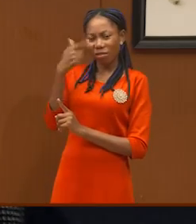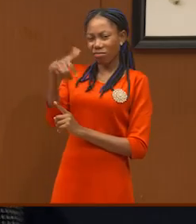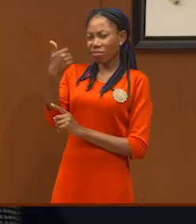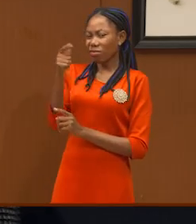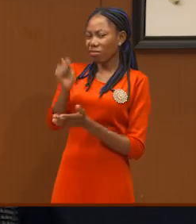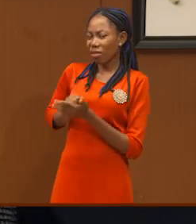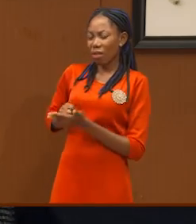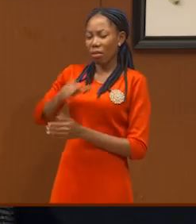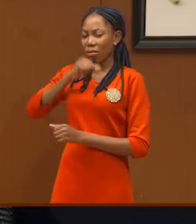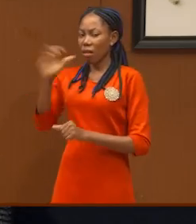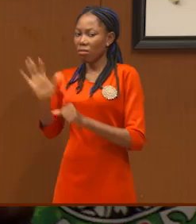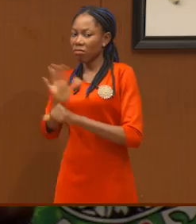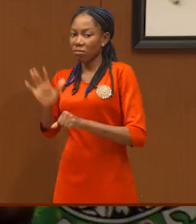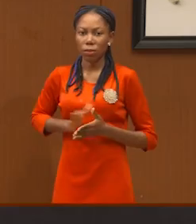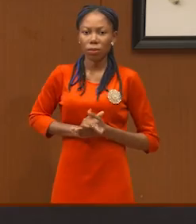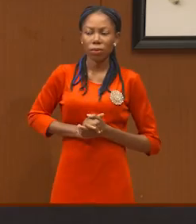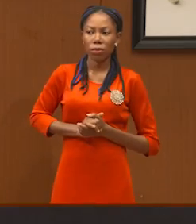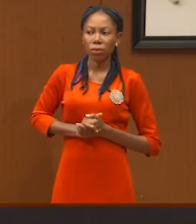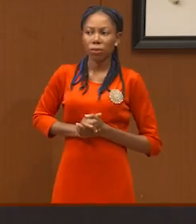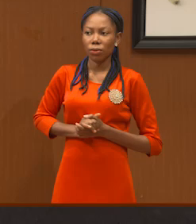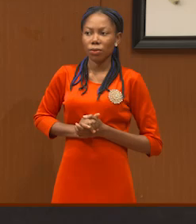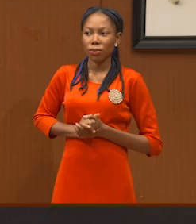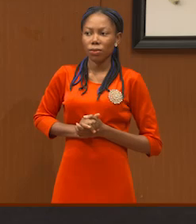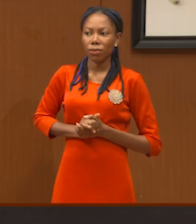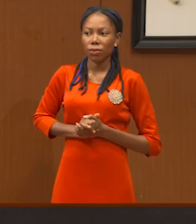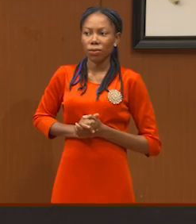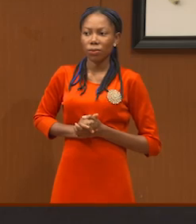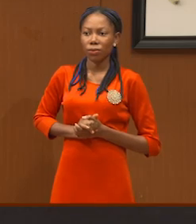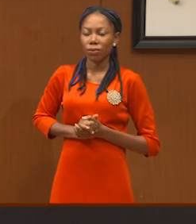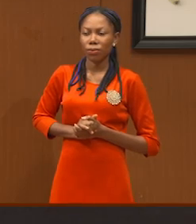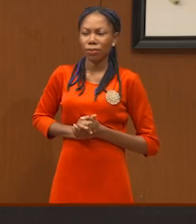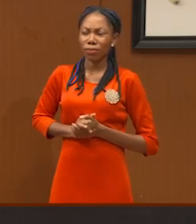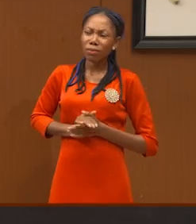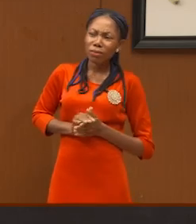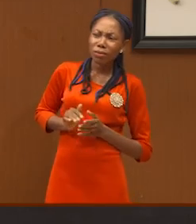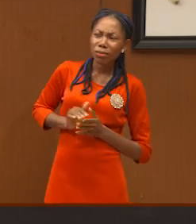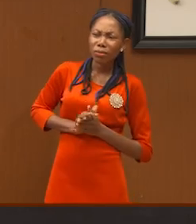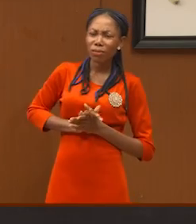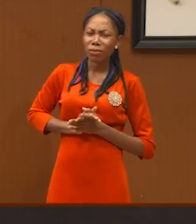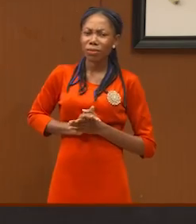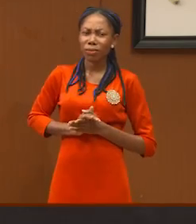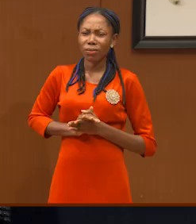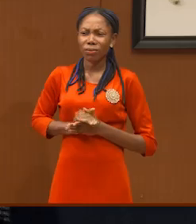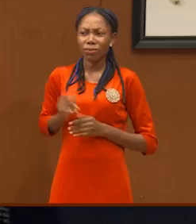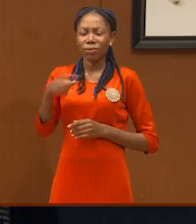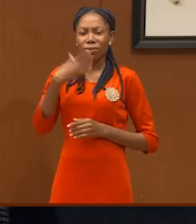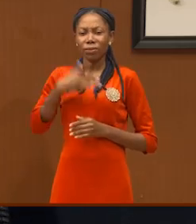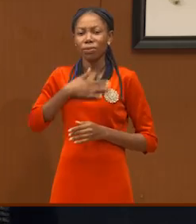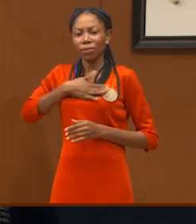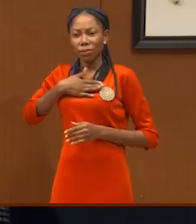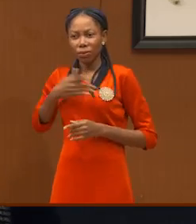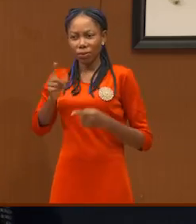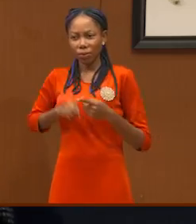okay for me, man. You just heard him. I didn't leave 6 months back. I left October. We were still in October. Not 6 months back.